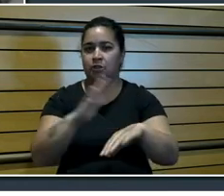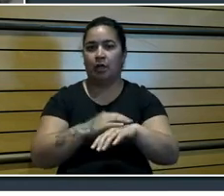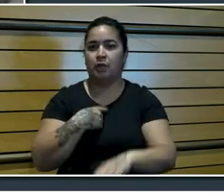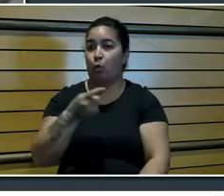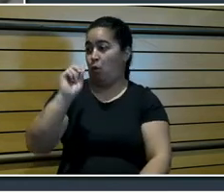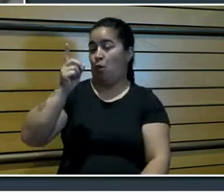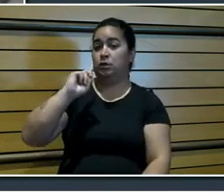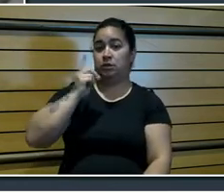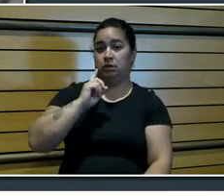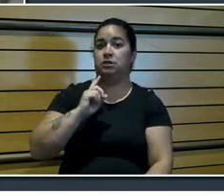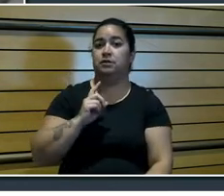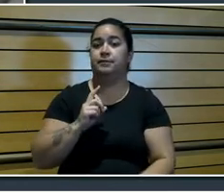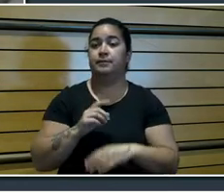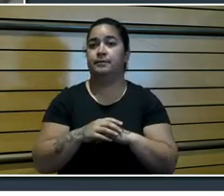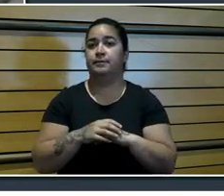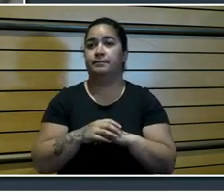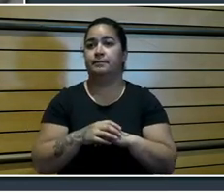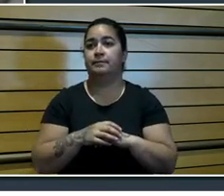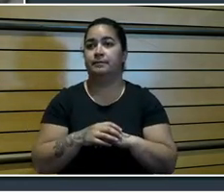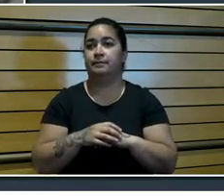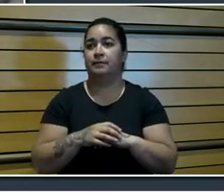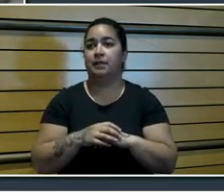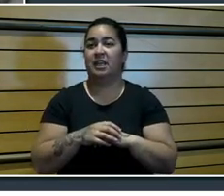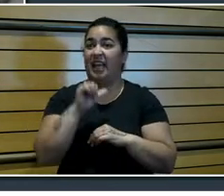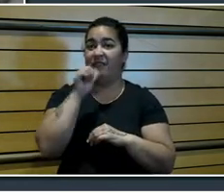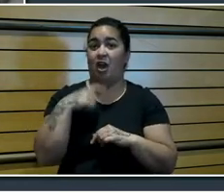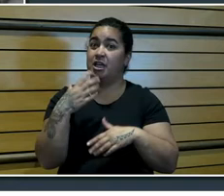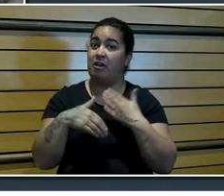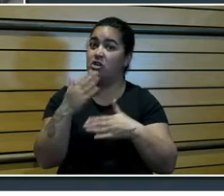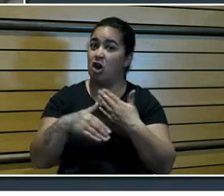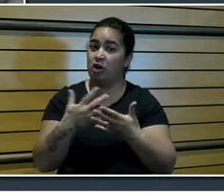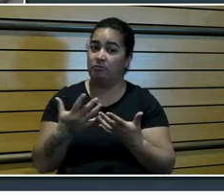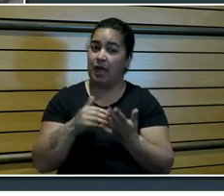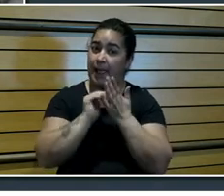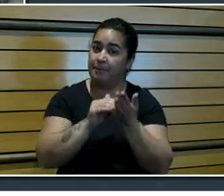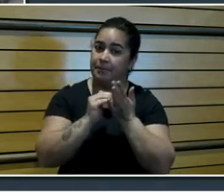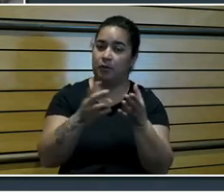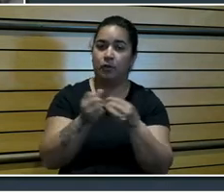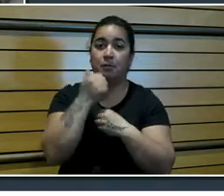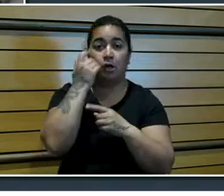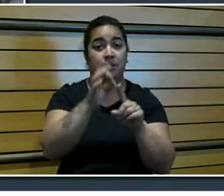be damaging my prospects of a career if I continued on this path.